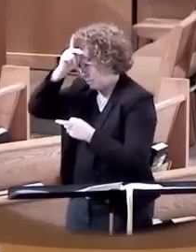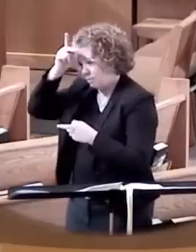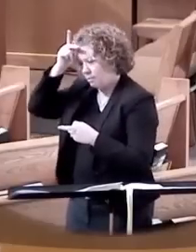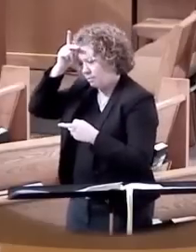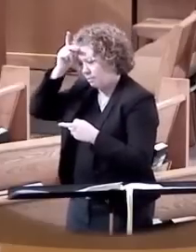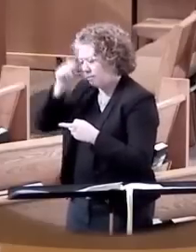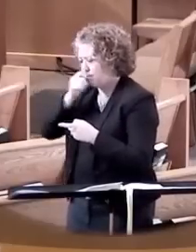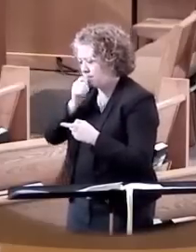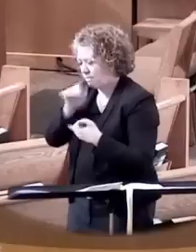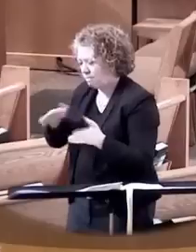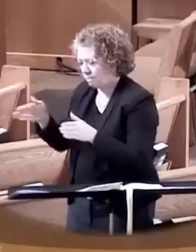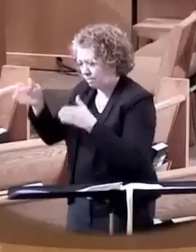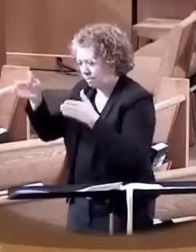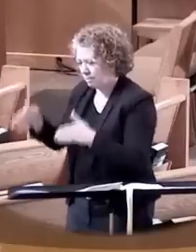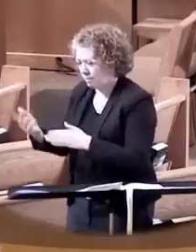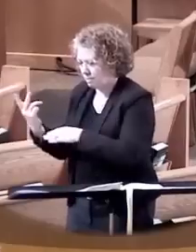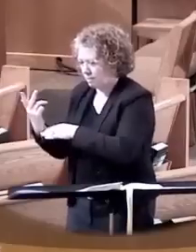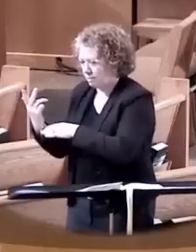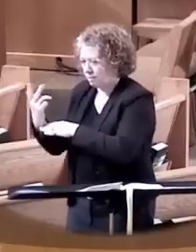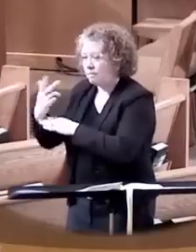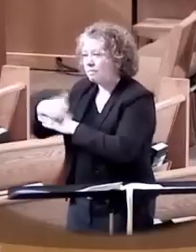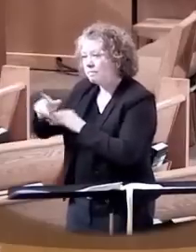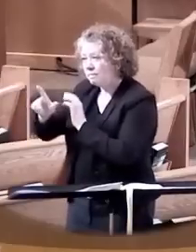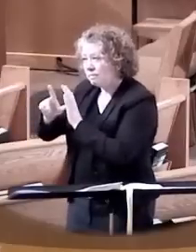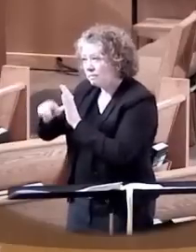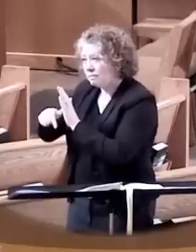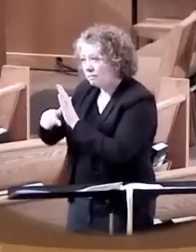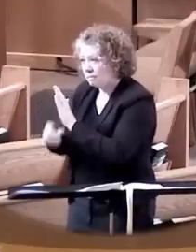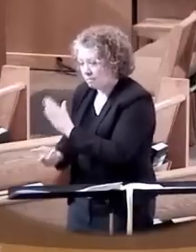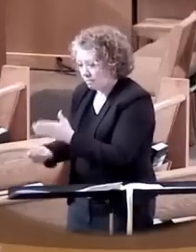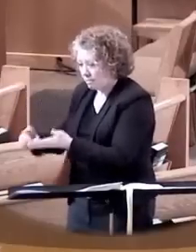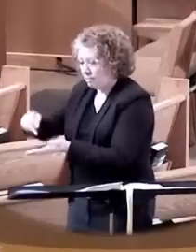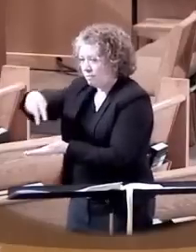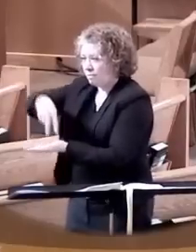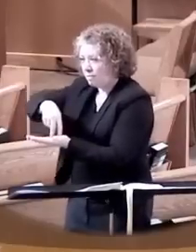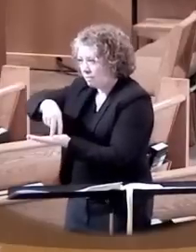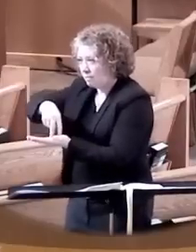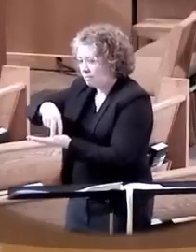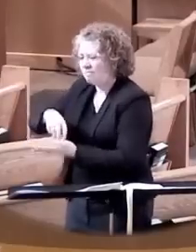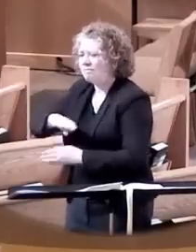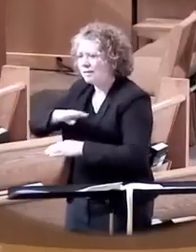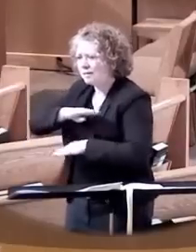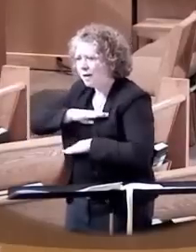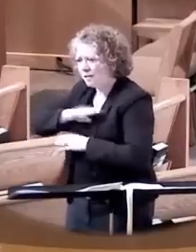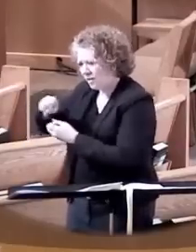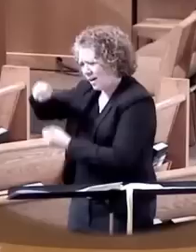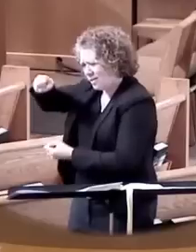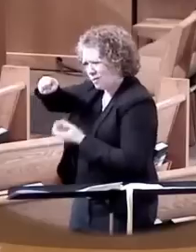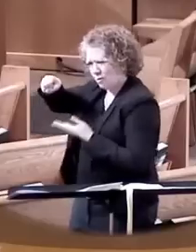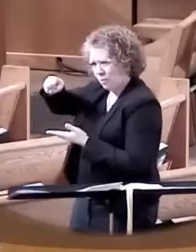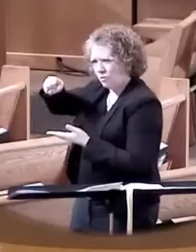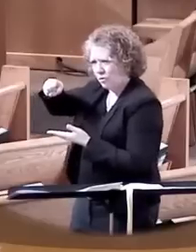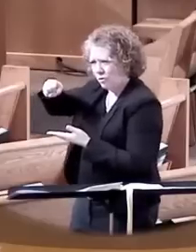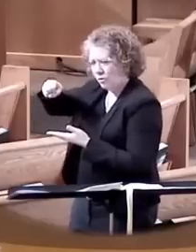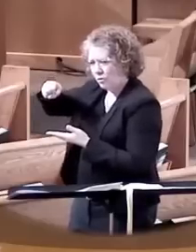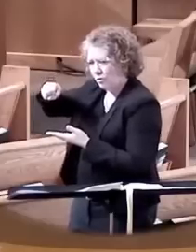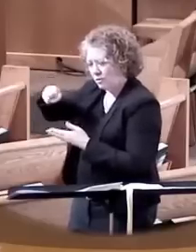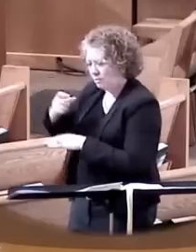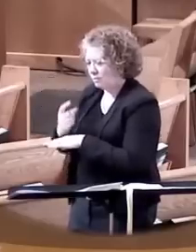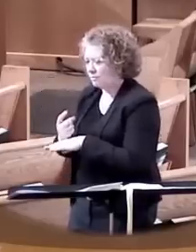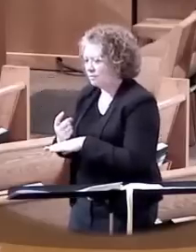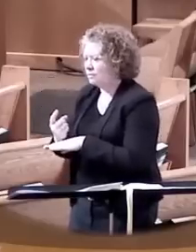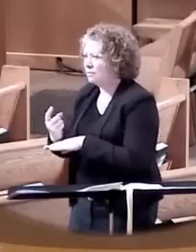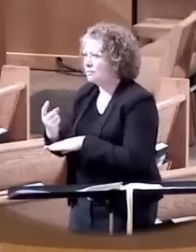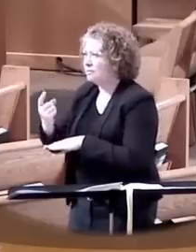Pilate. He suffered death and was buried, and rose again on the third day in accordance with the Scriptures.